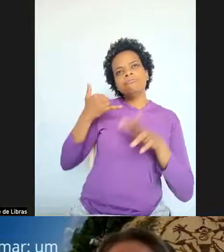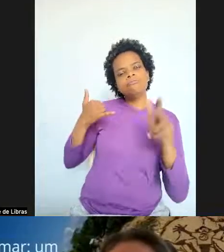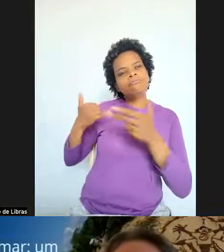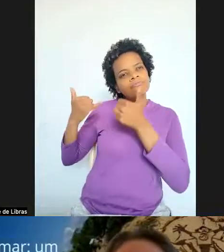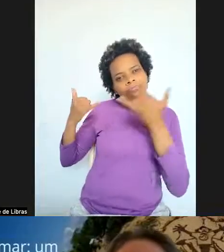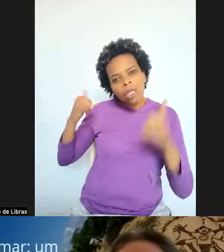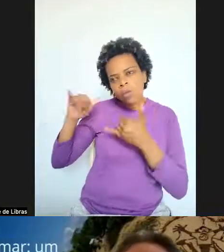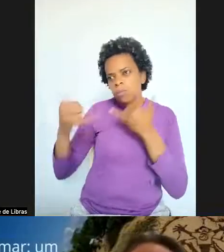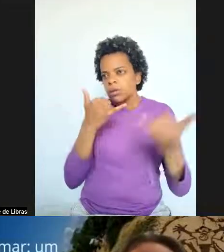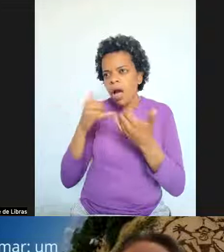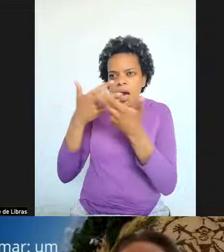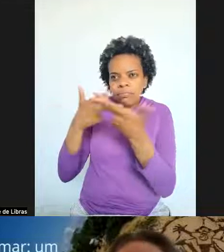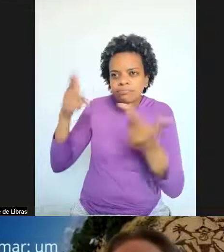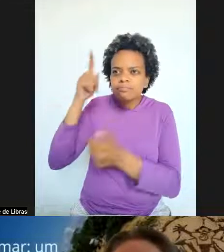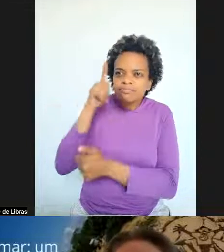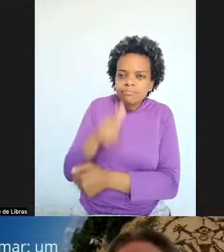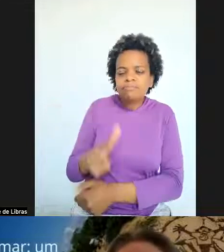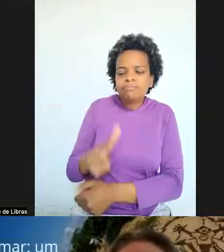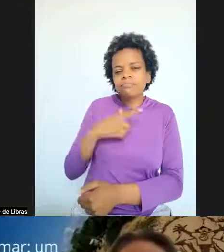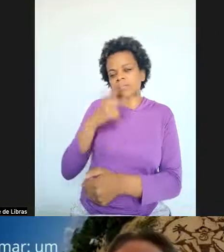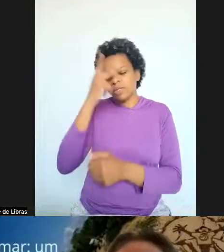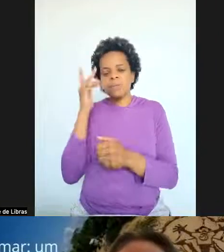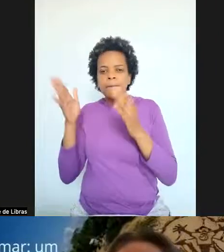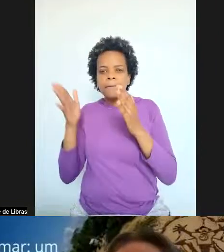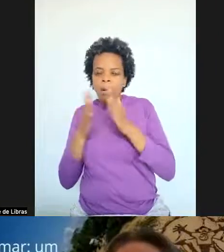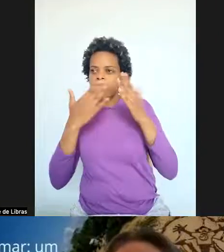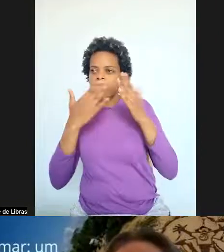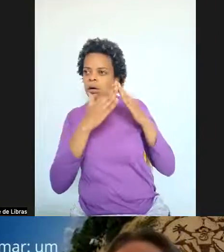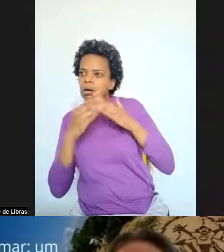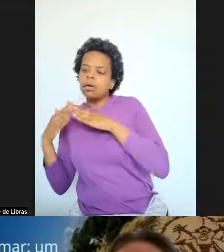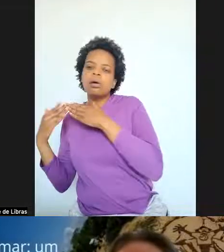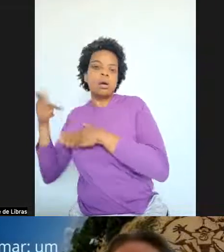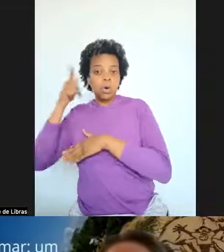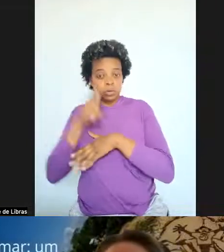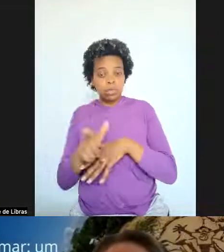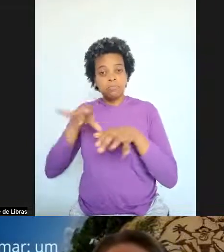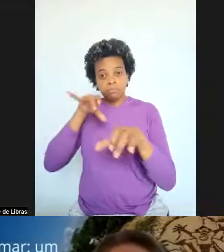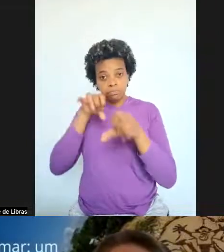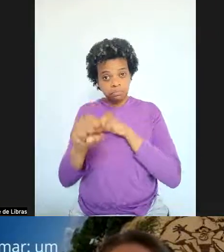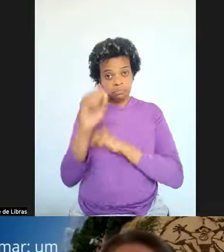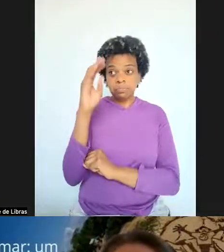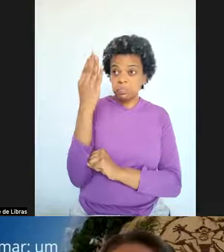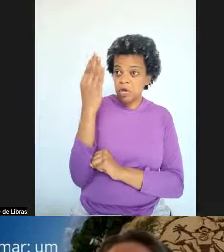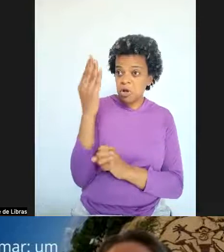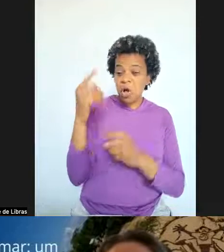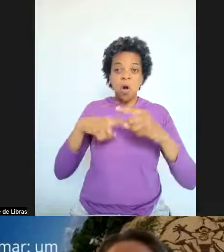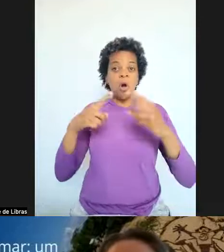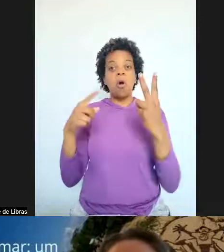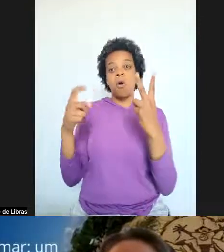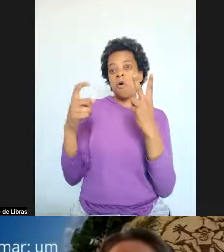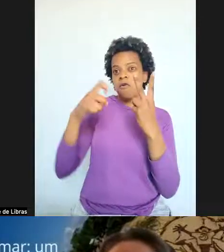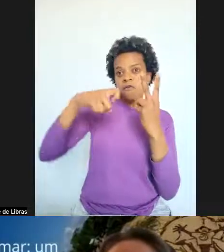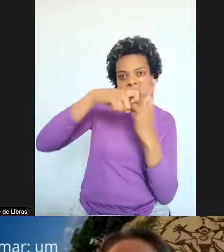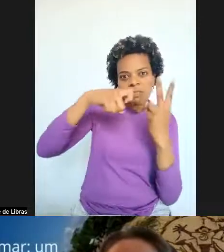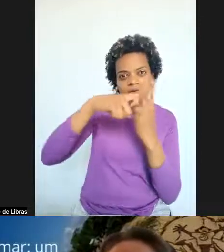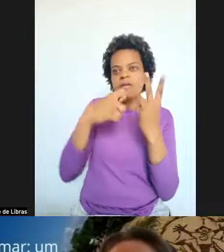more opportunities. Many of those people come from poor communities, but